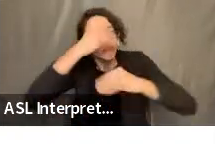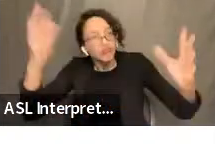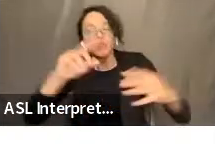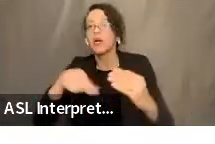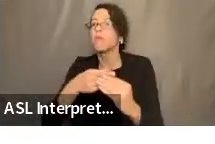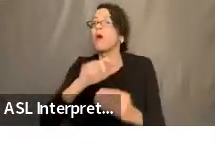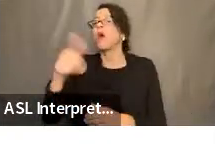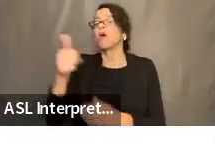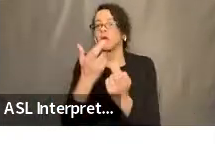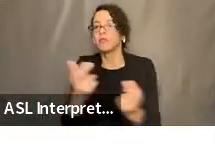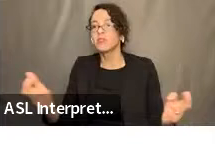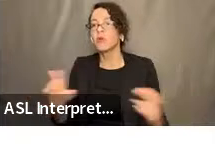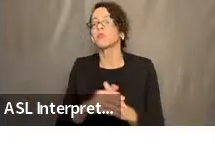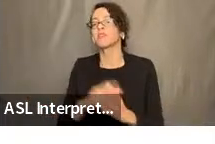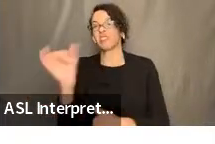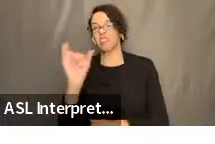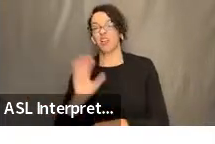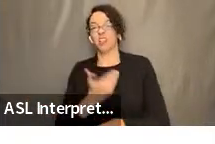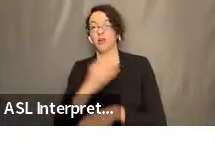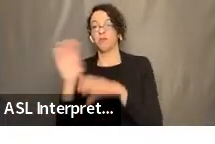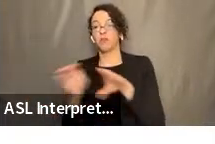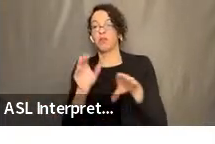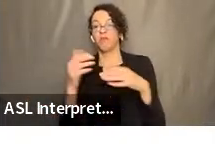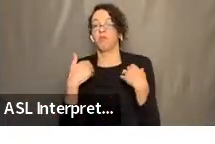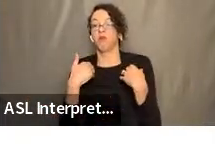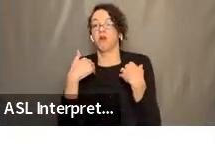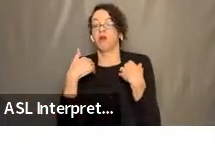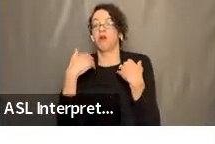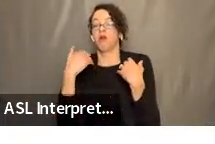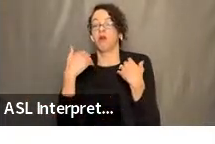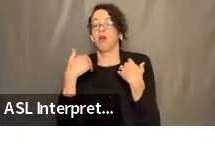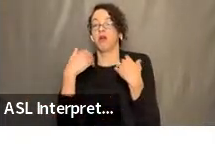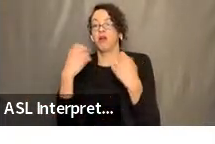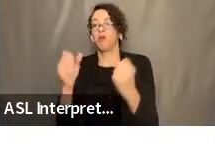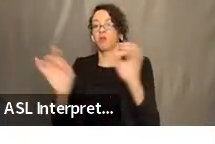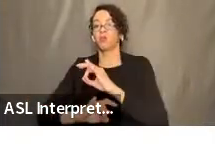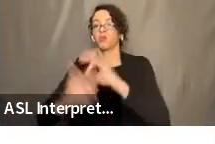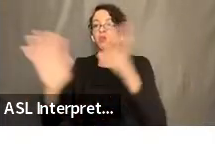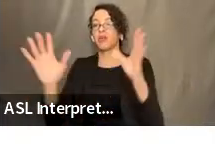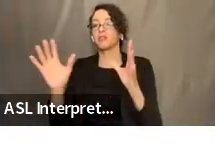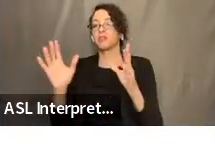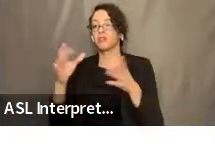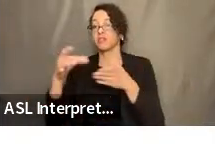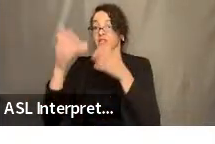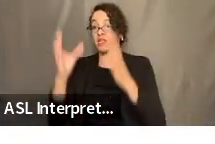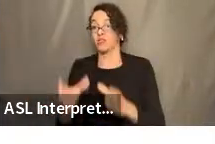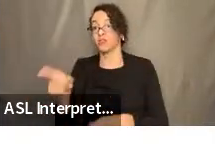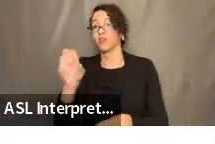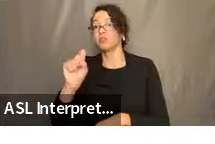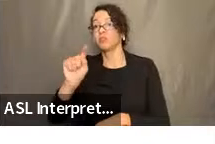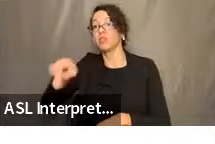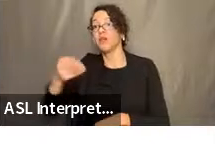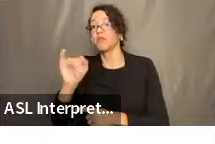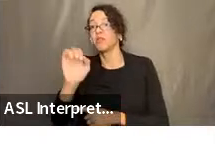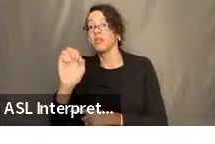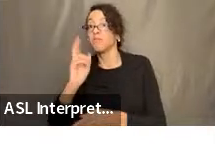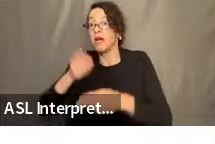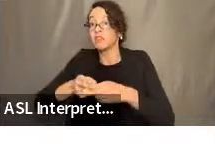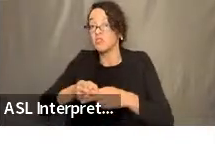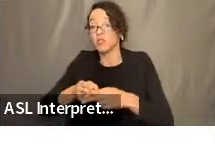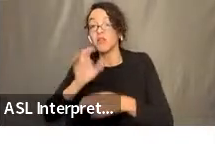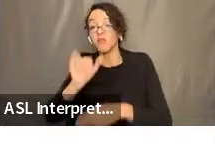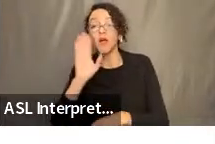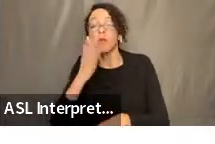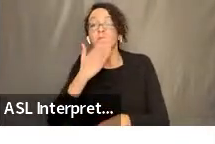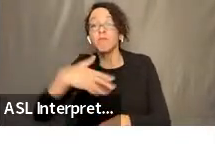leader, Stephanie, mentioned, that would be better. But usually the client or the patient,